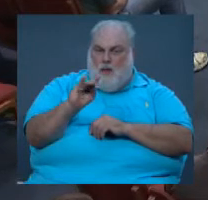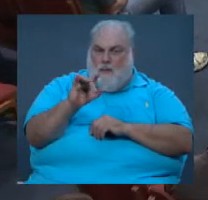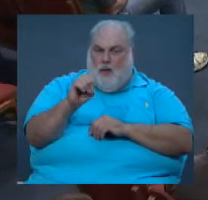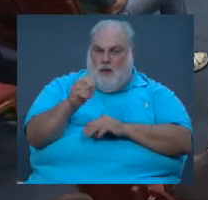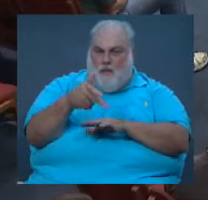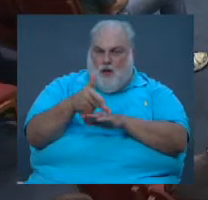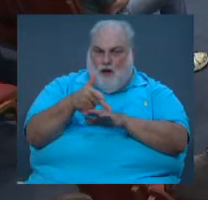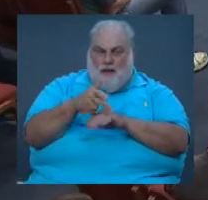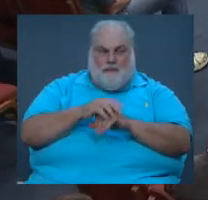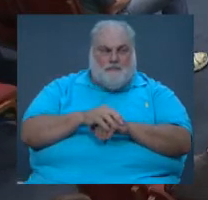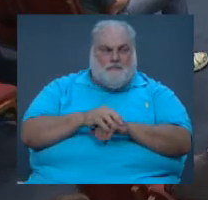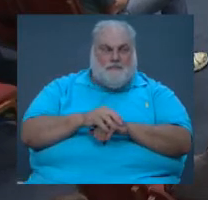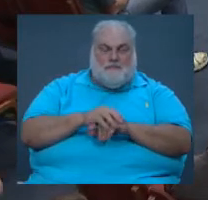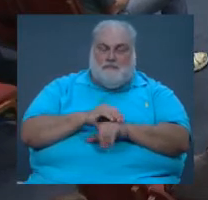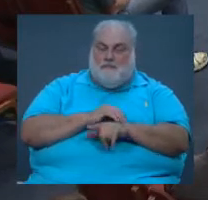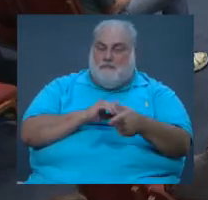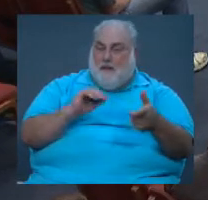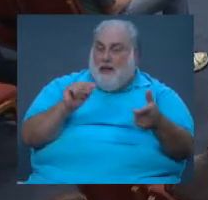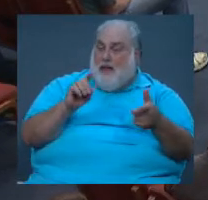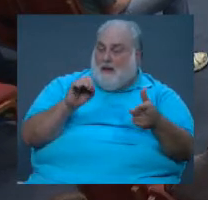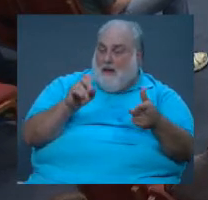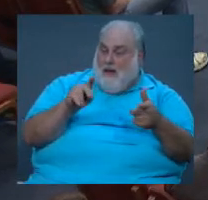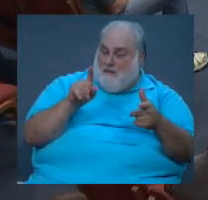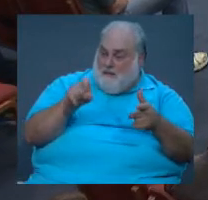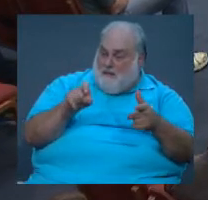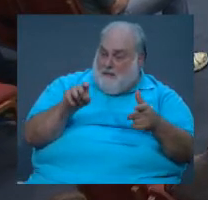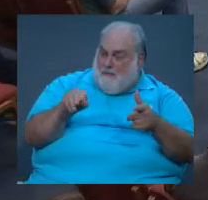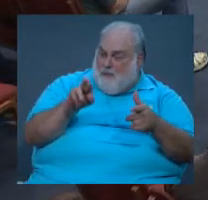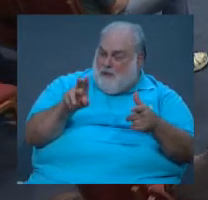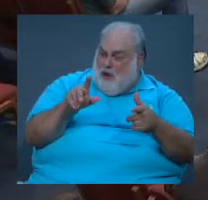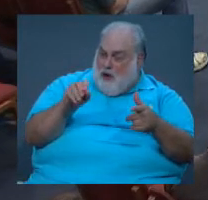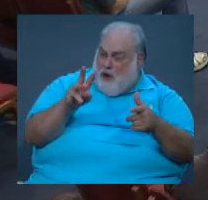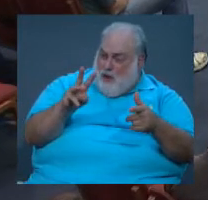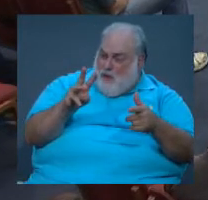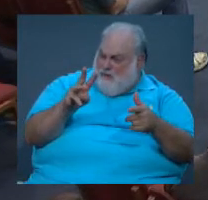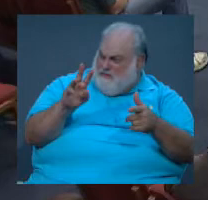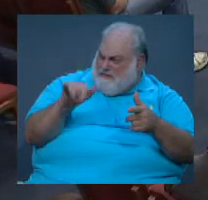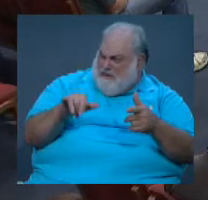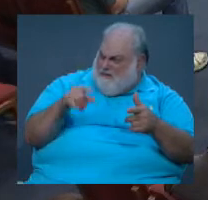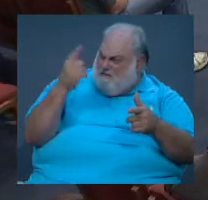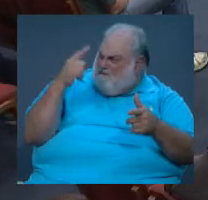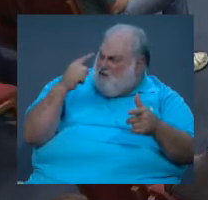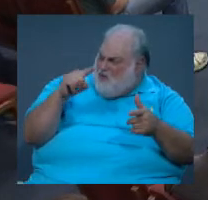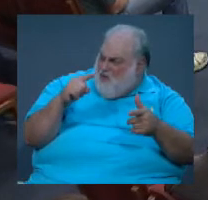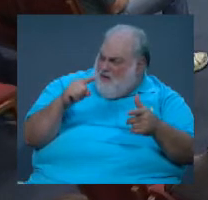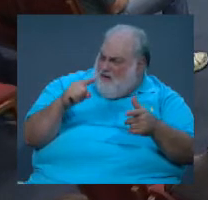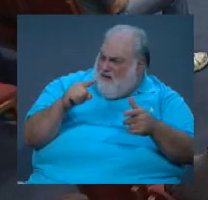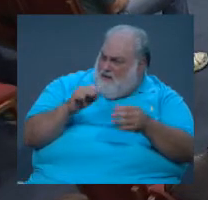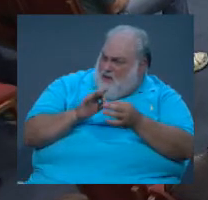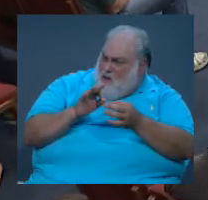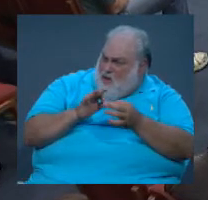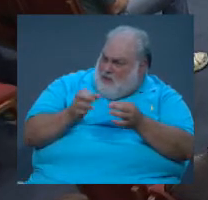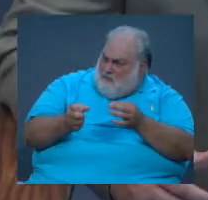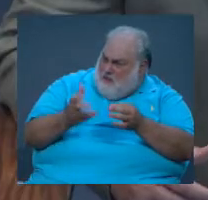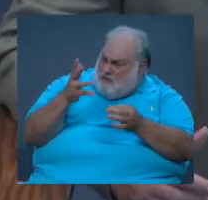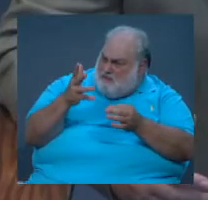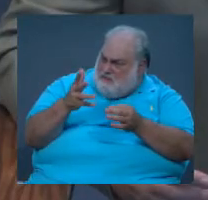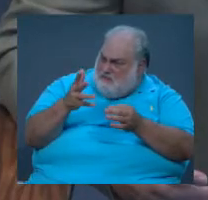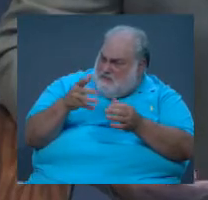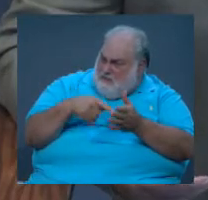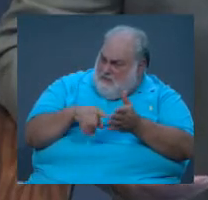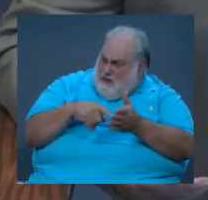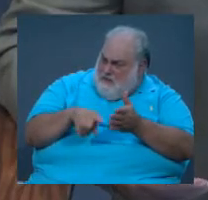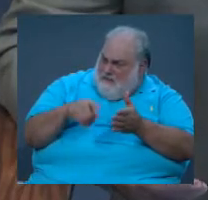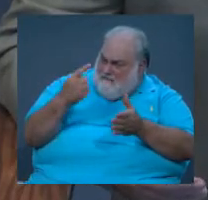Mr. Lowe, what is this and what will it do for us, the cost of it, and how we pay them for it? Park Mobile is a